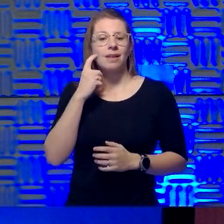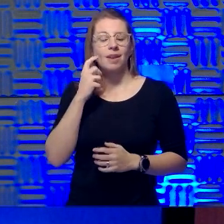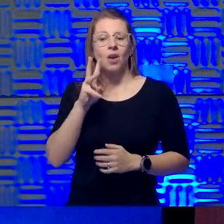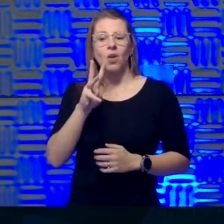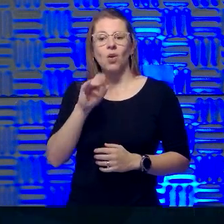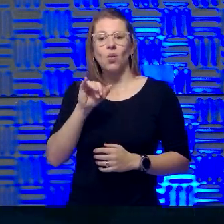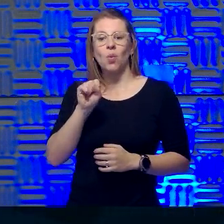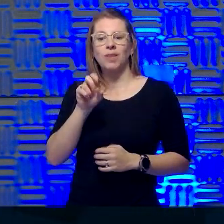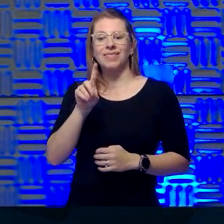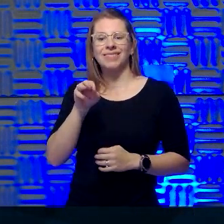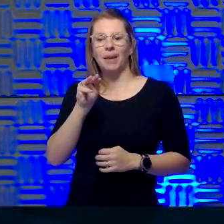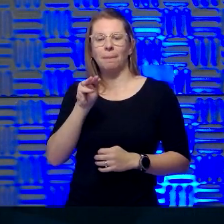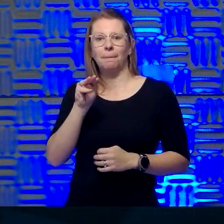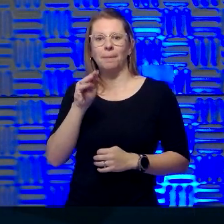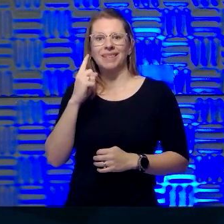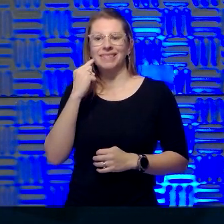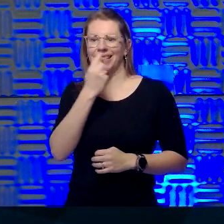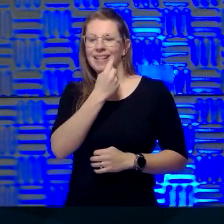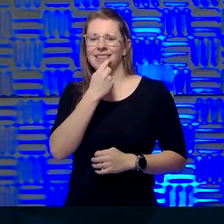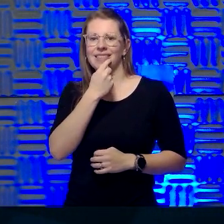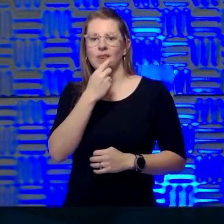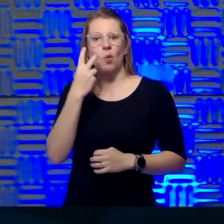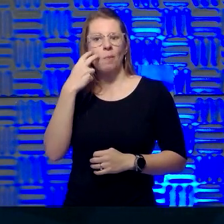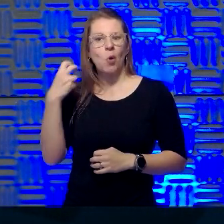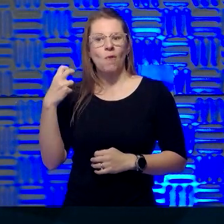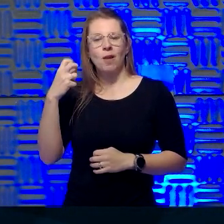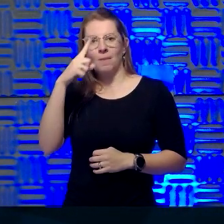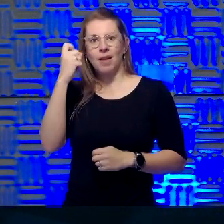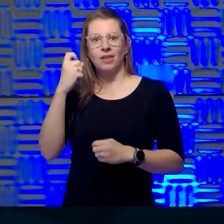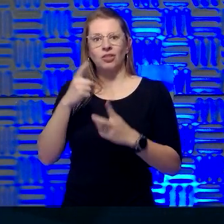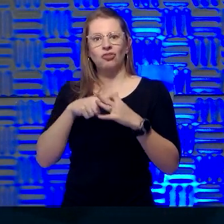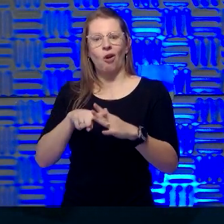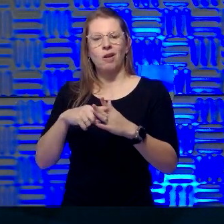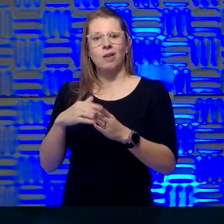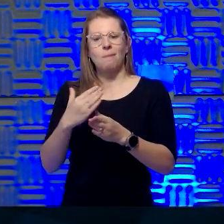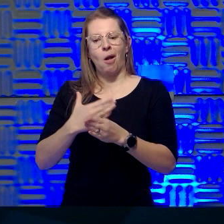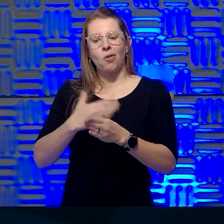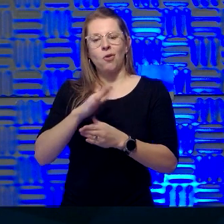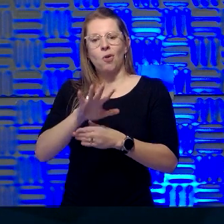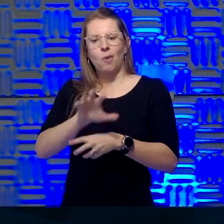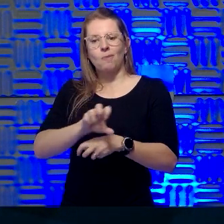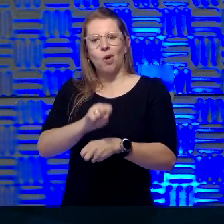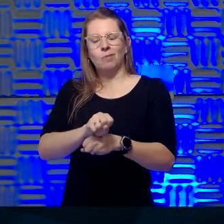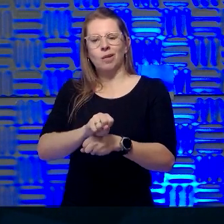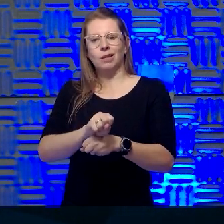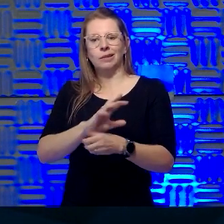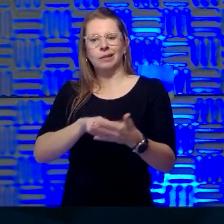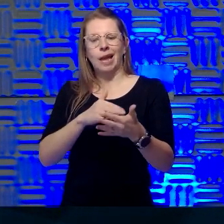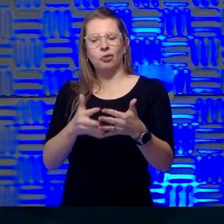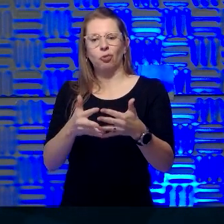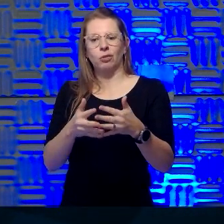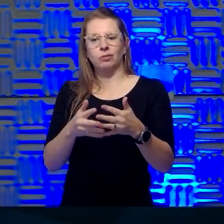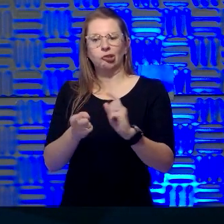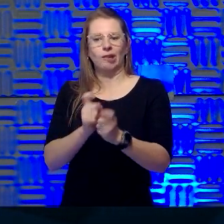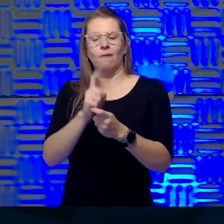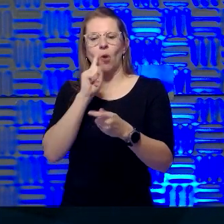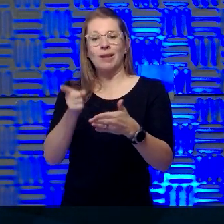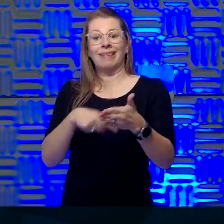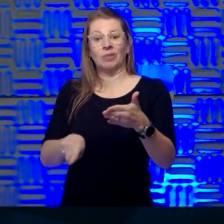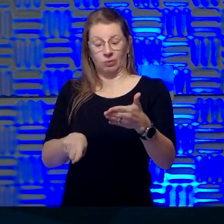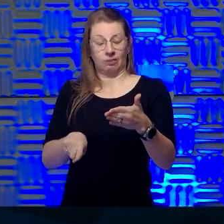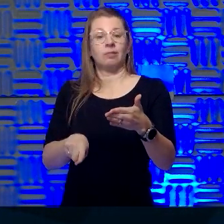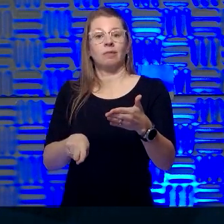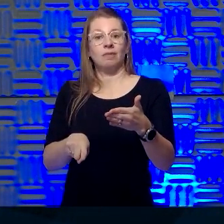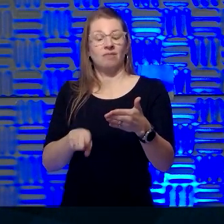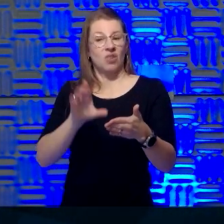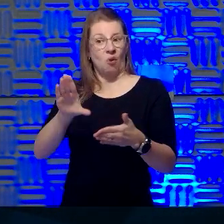daughter needs to have her wisdom teeth removed because they're starting to bother her. Her appointment was rescheduled for next week, and they want to know,